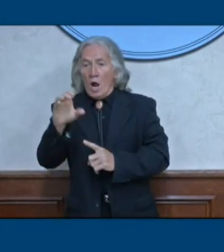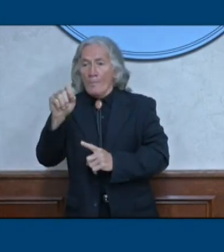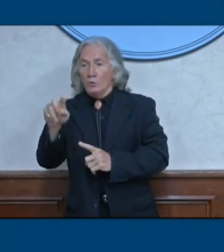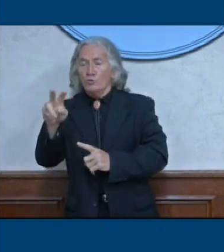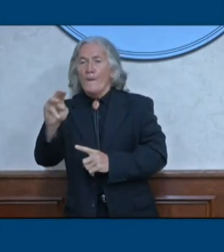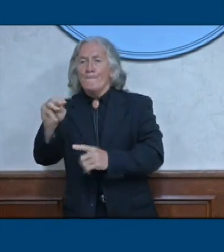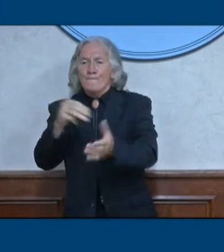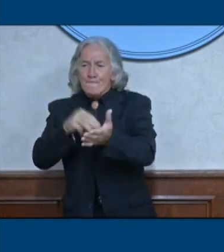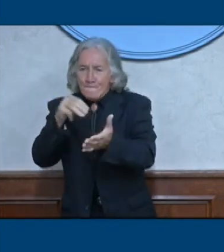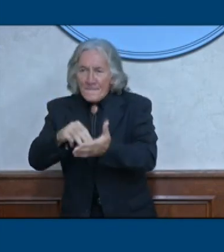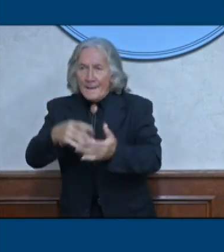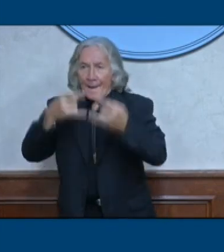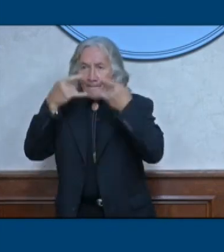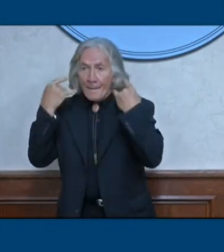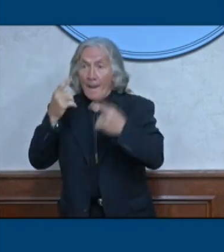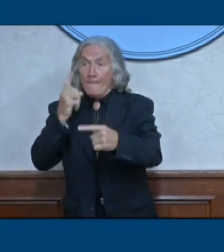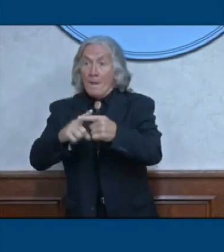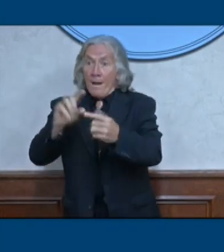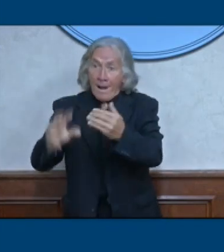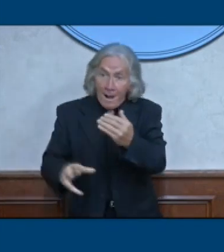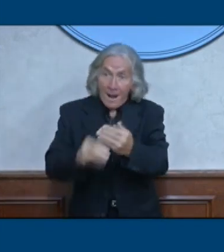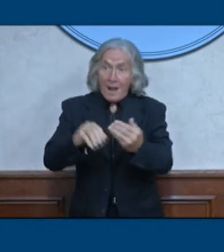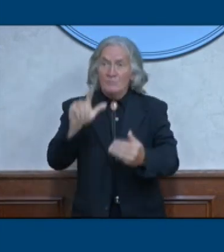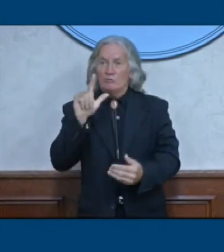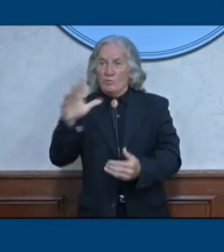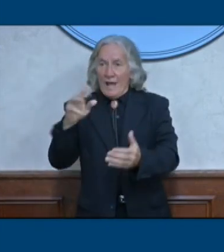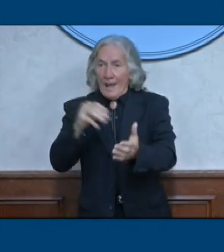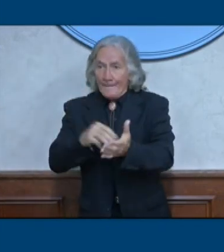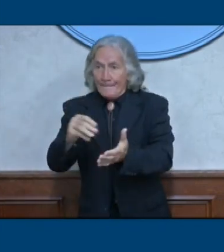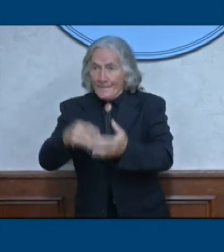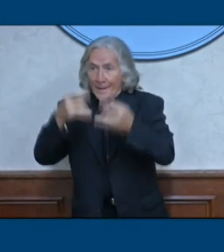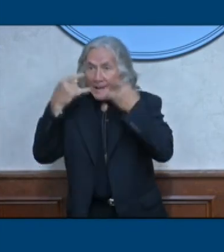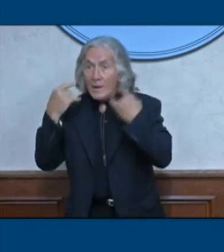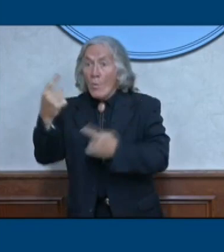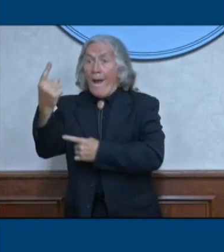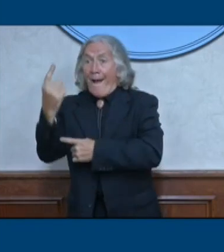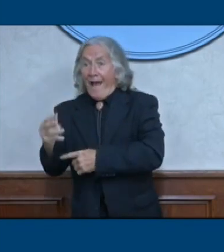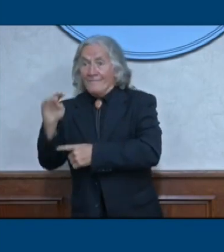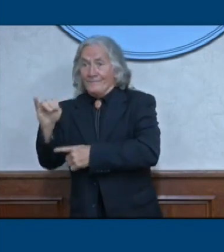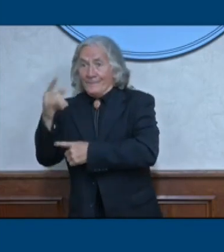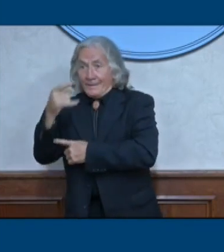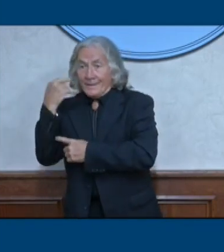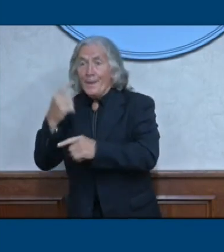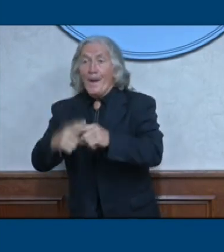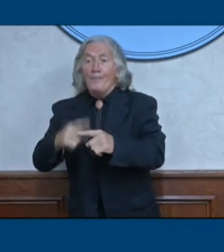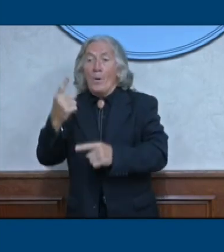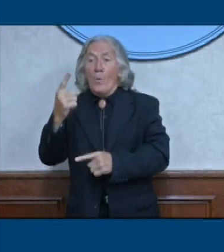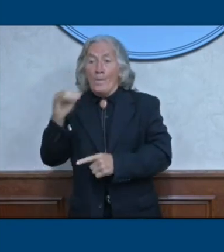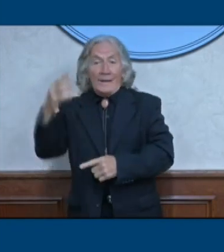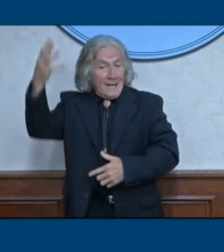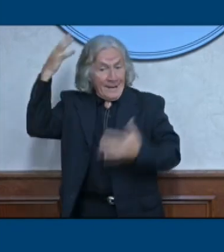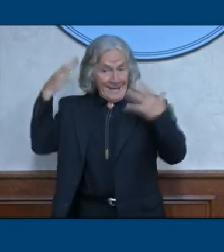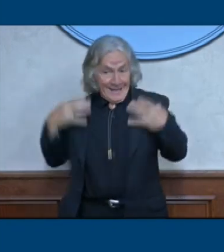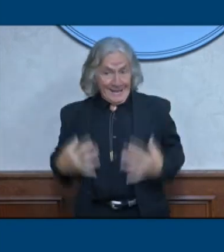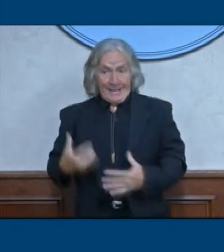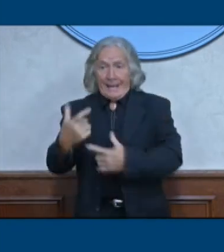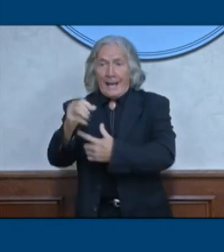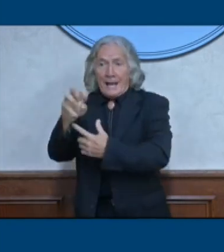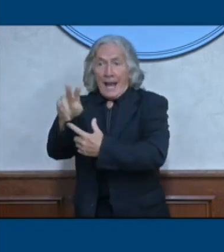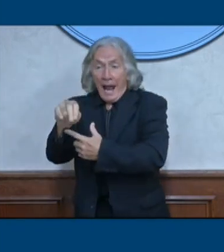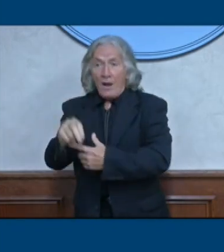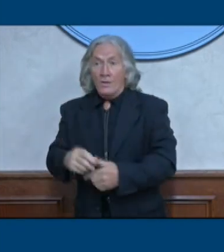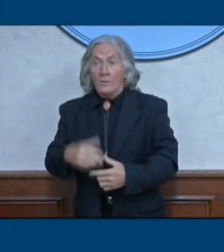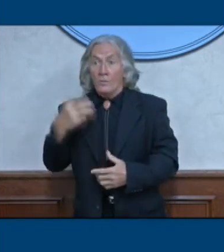masks. That is in addition to the 25 million masks, 500,000 face masks, and 1.3 million gowns that we are holding back in a